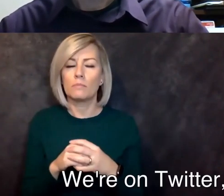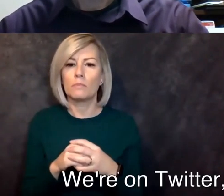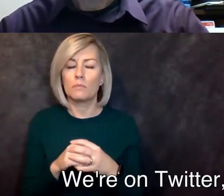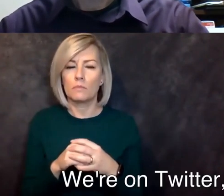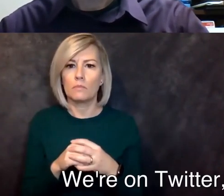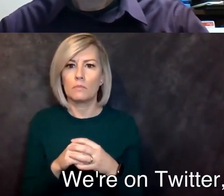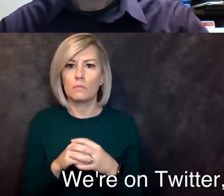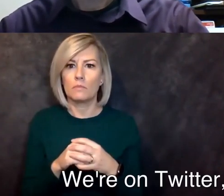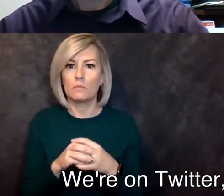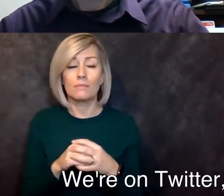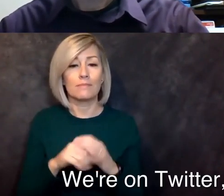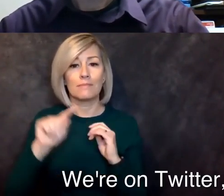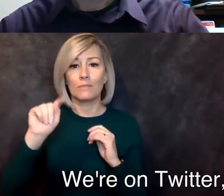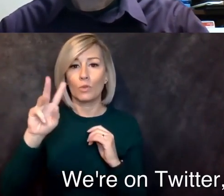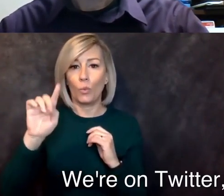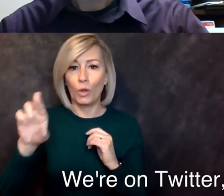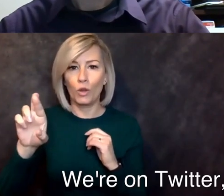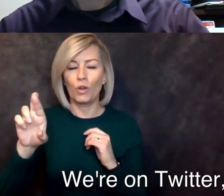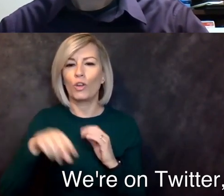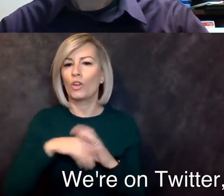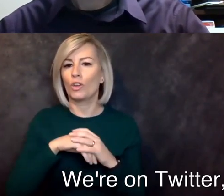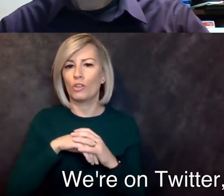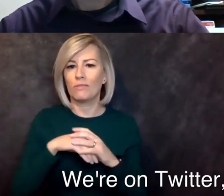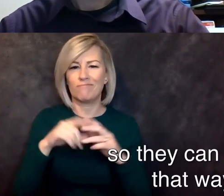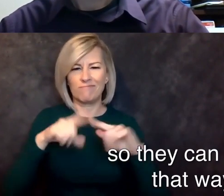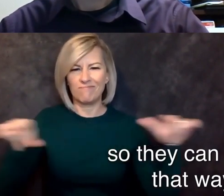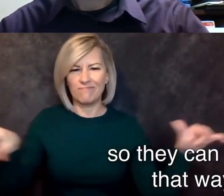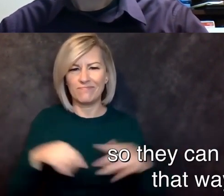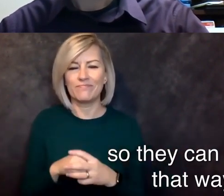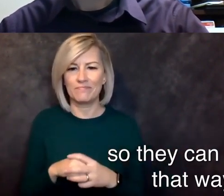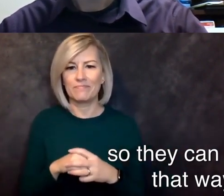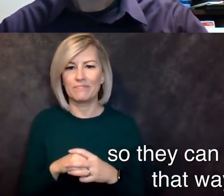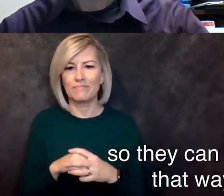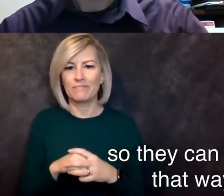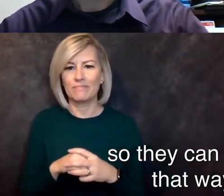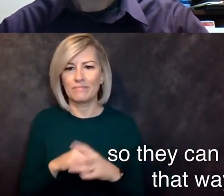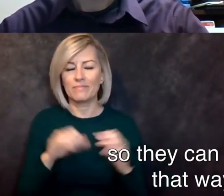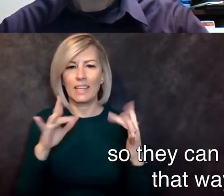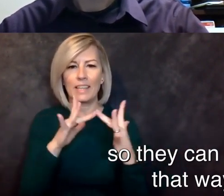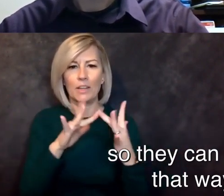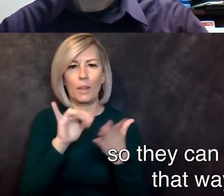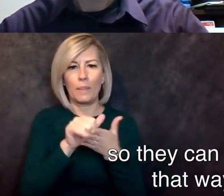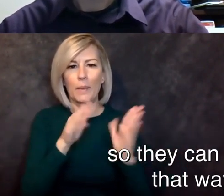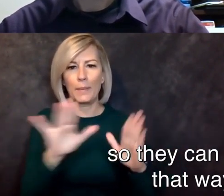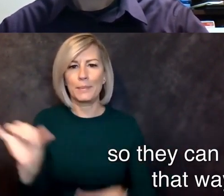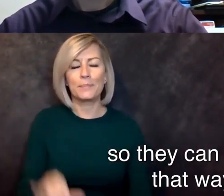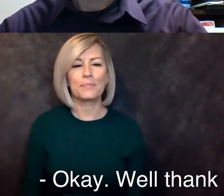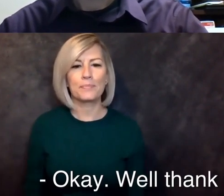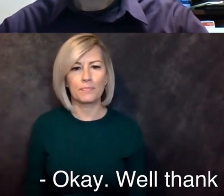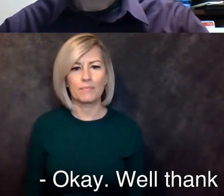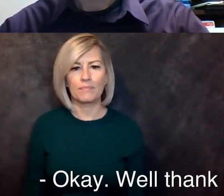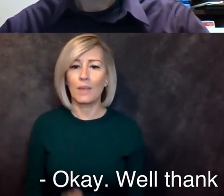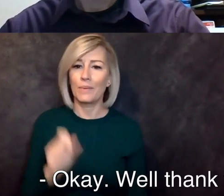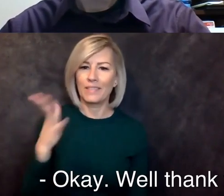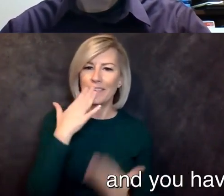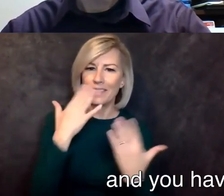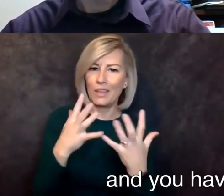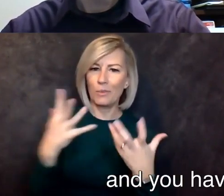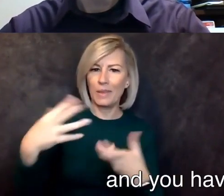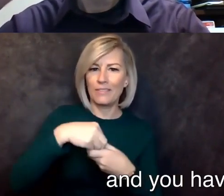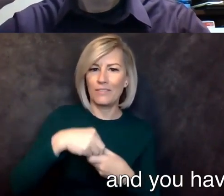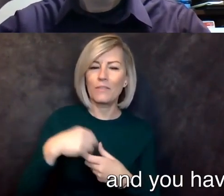We're on Twitter, all sorts of things. So they can get contacted that way as well. Okay. Well, thank you for being